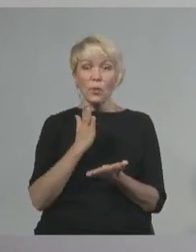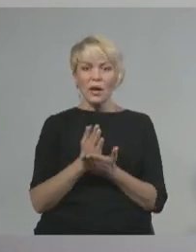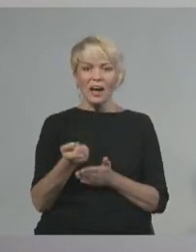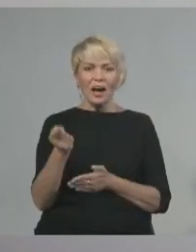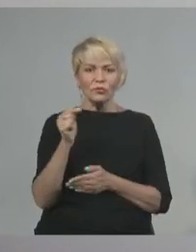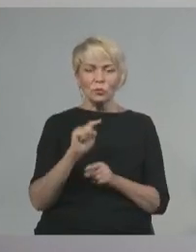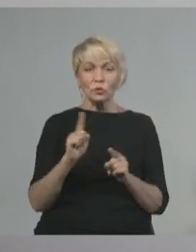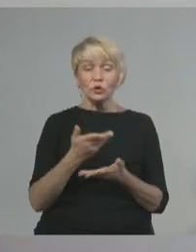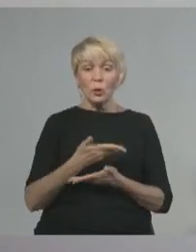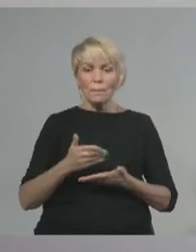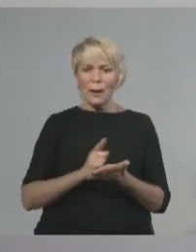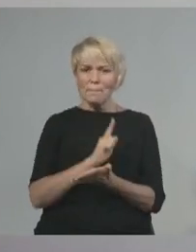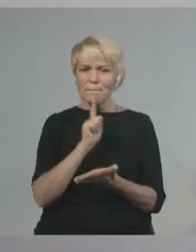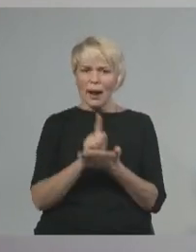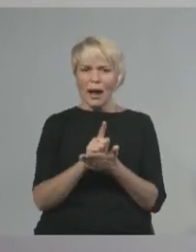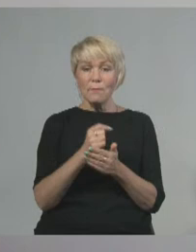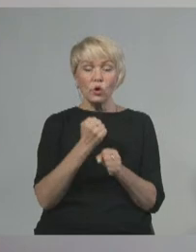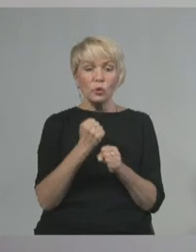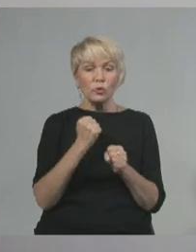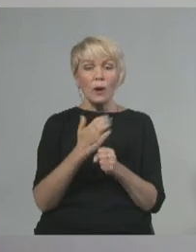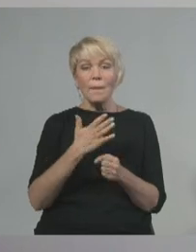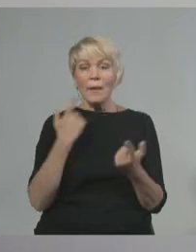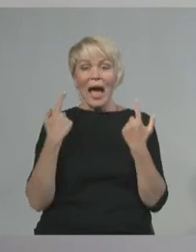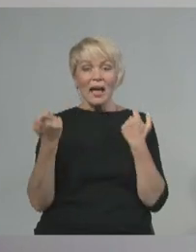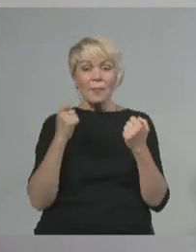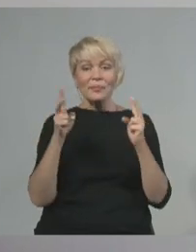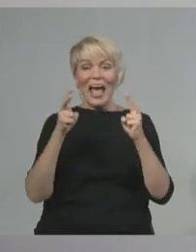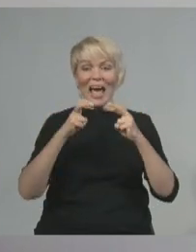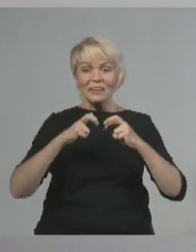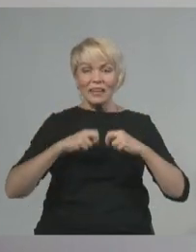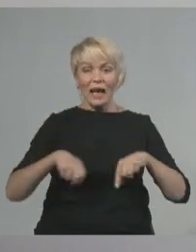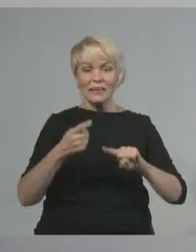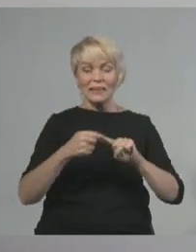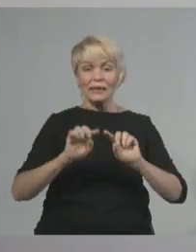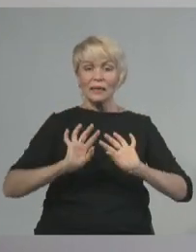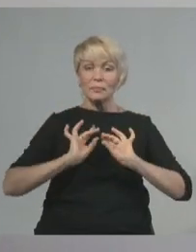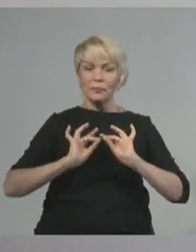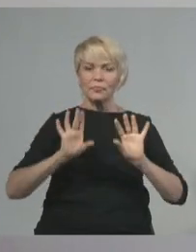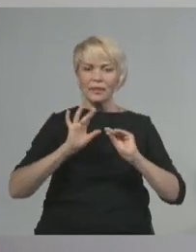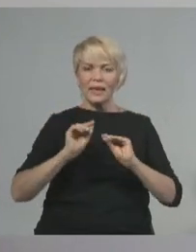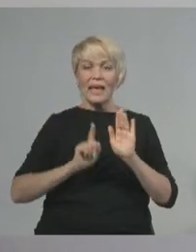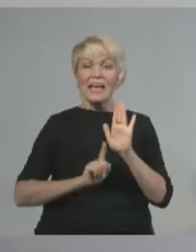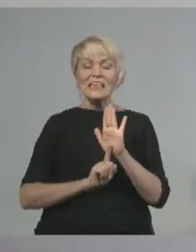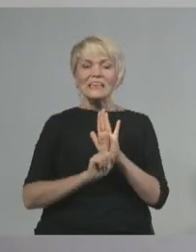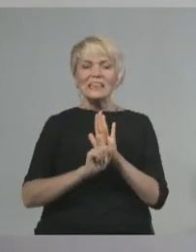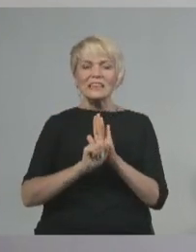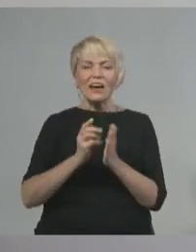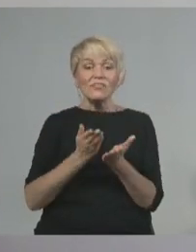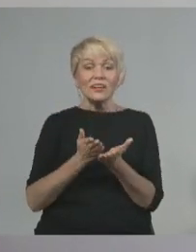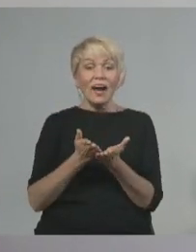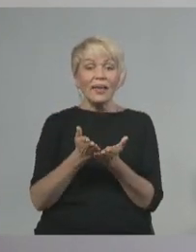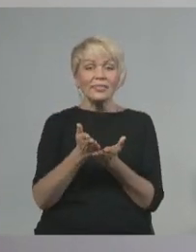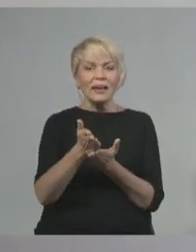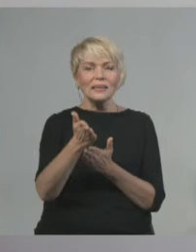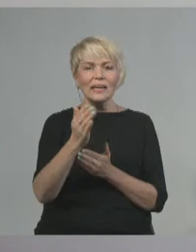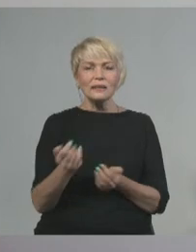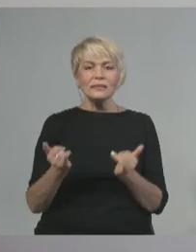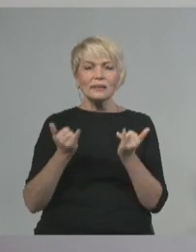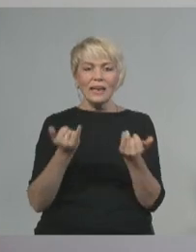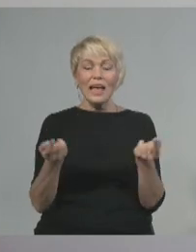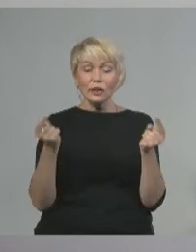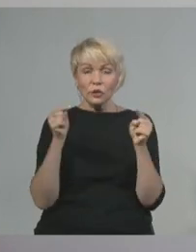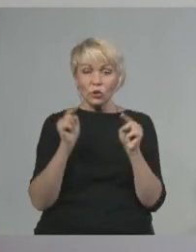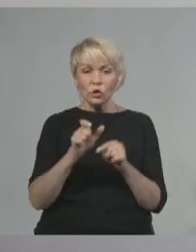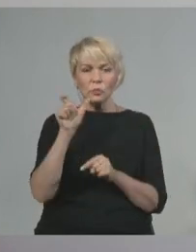information or the analysis that we provide to really become a catalyst for people to make up their own minds for people to participate in